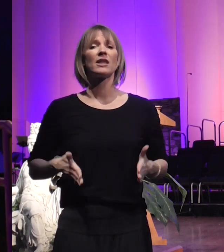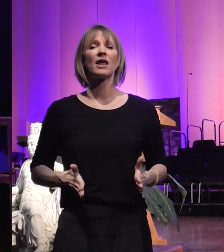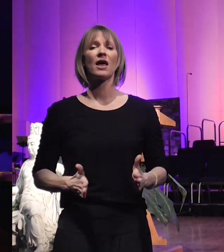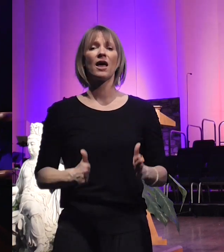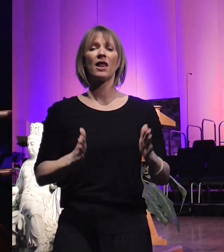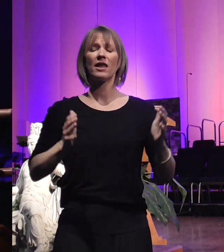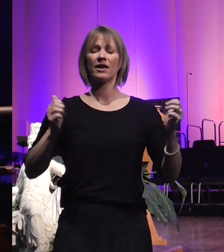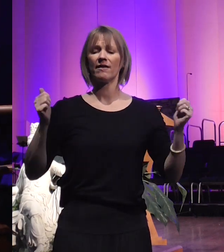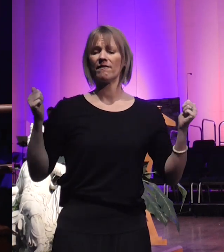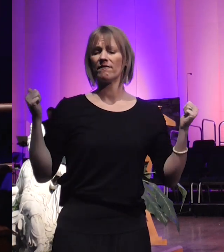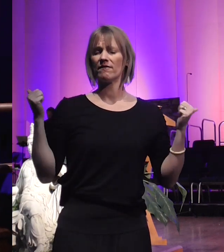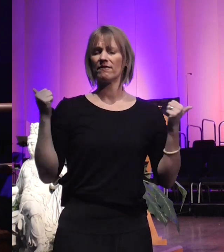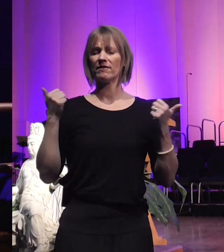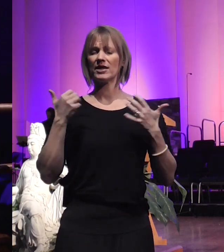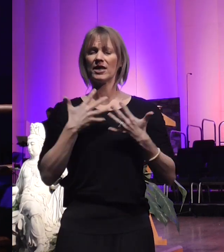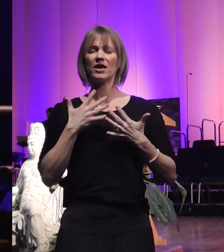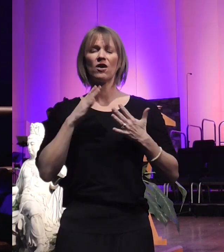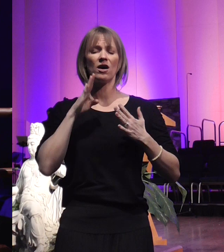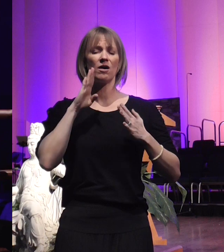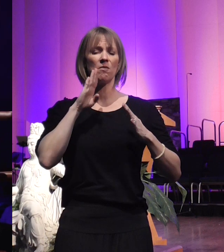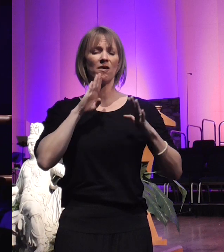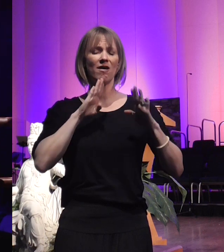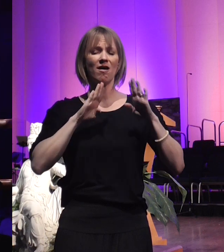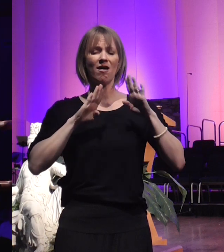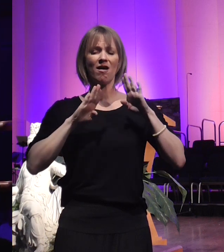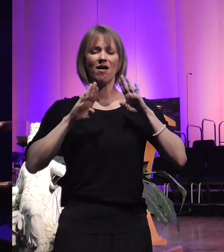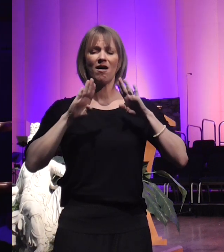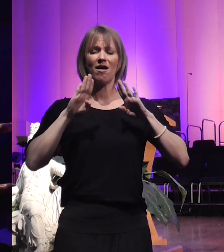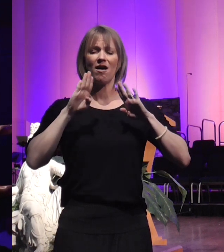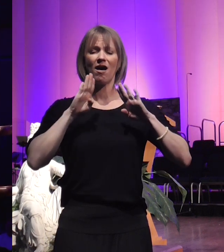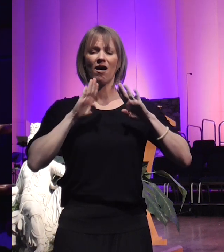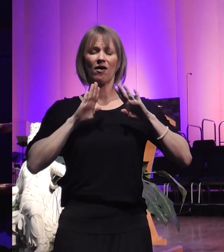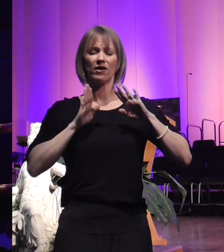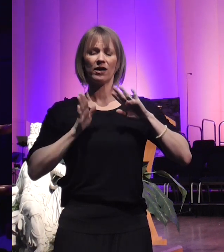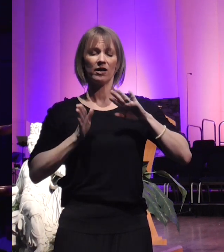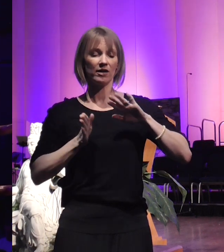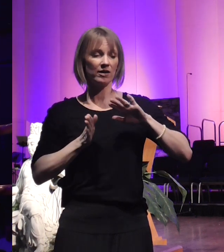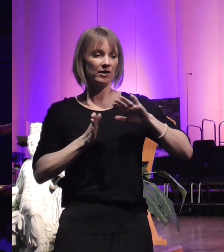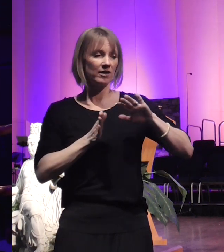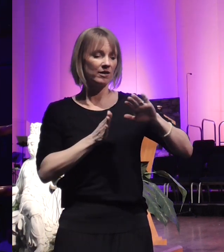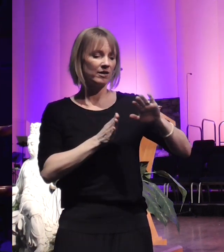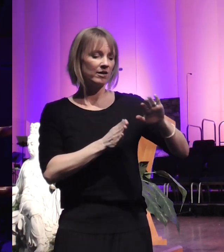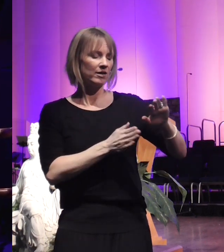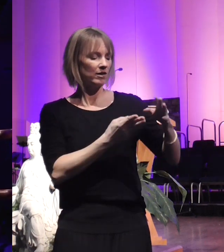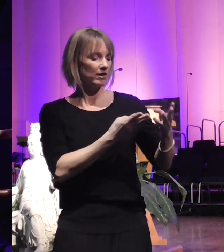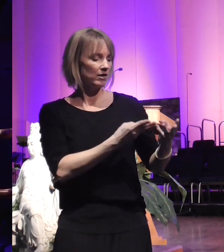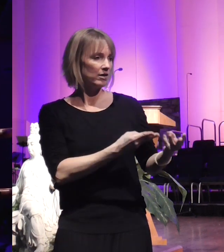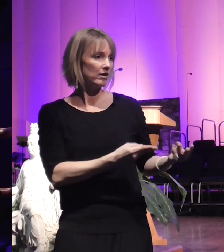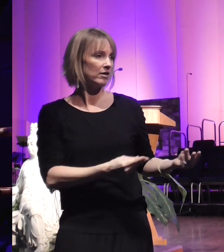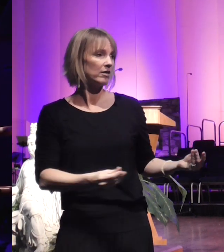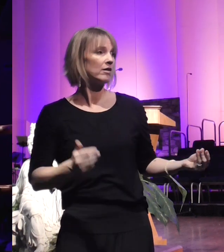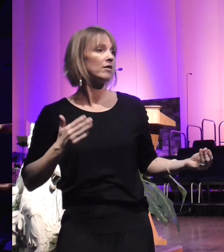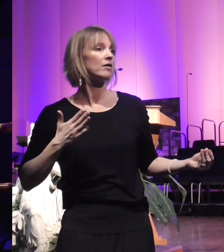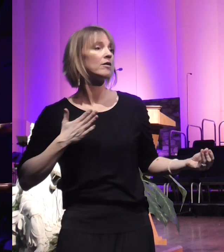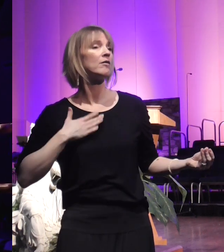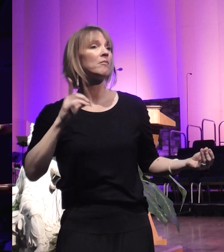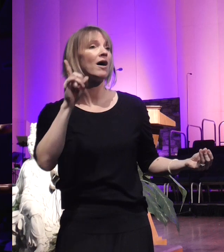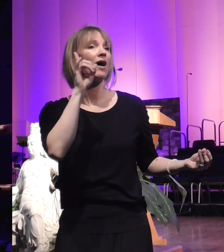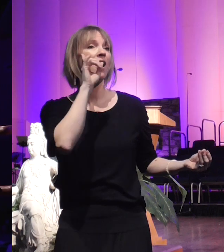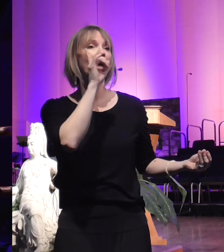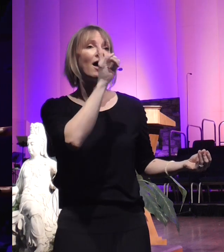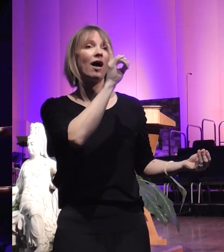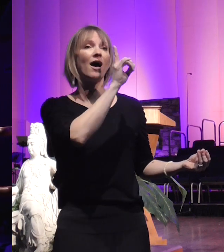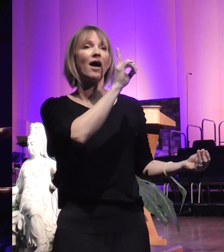Letting fear and worry fall away from me, I